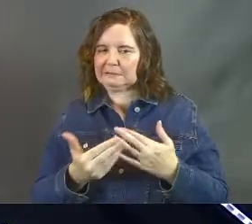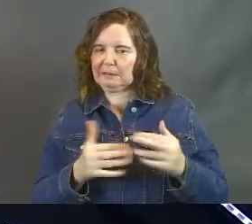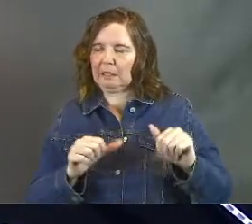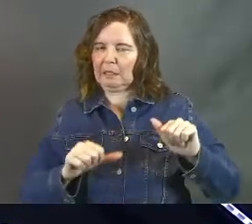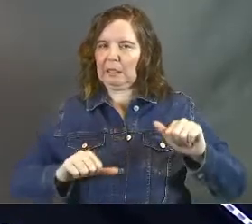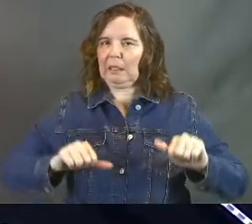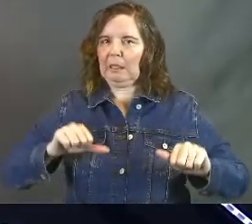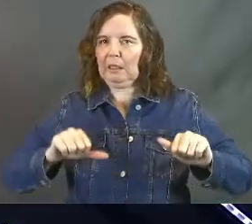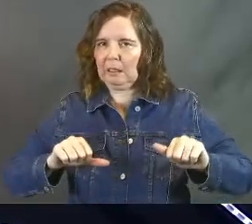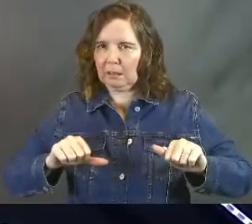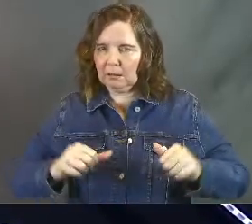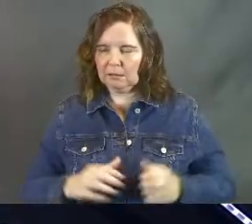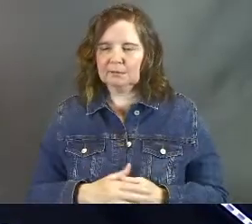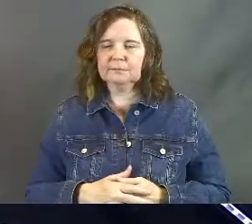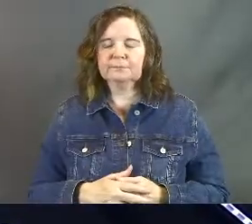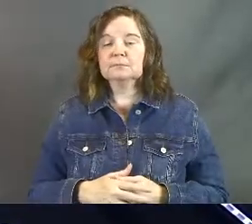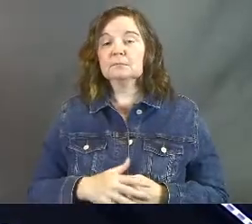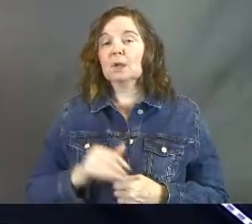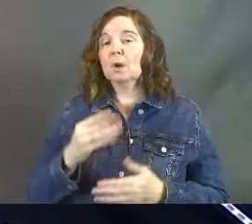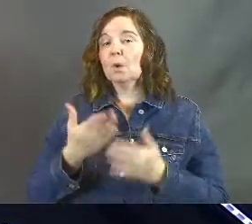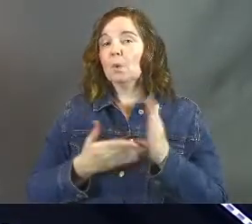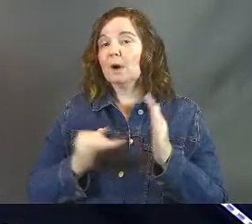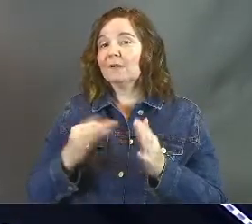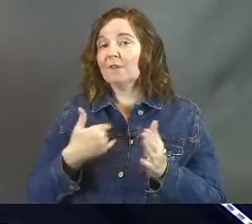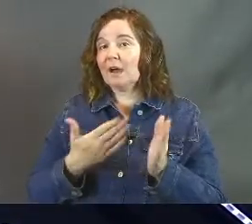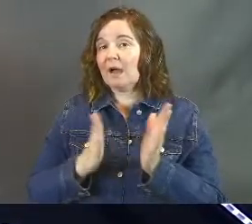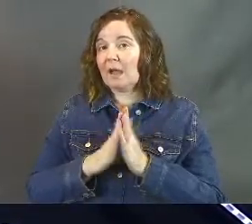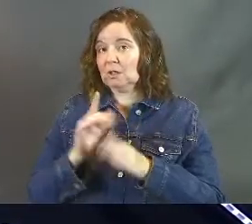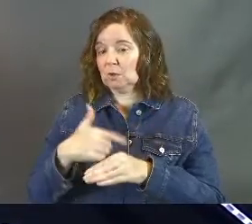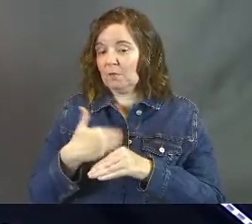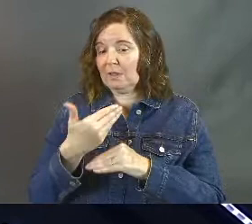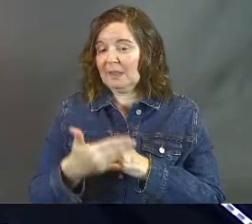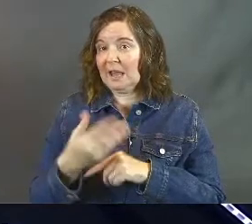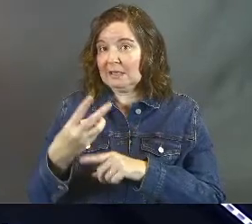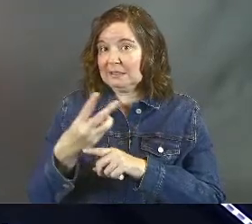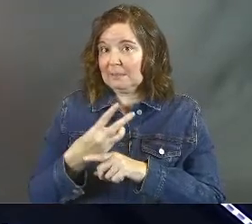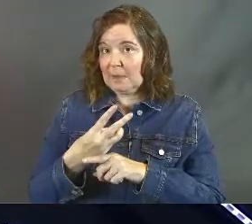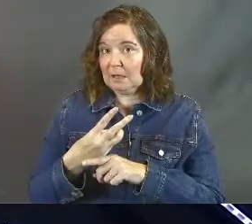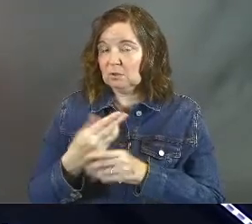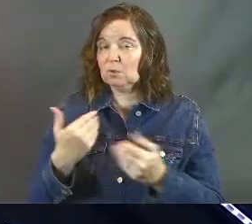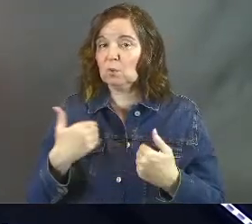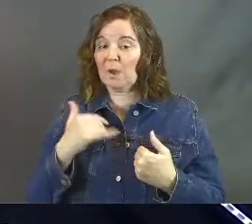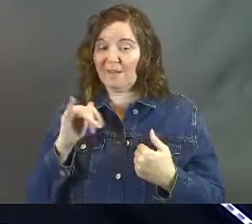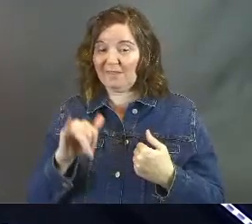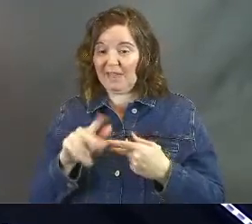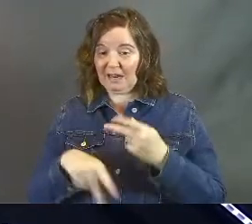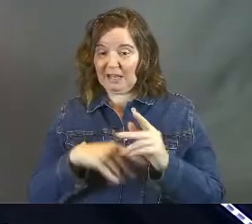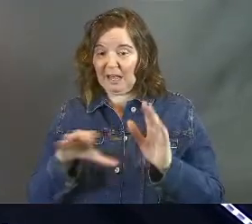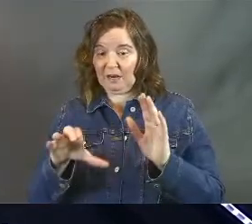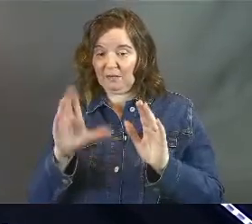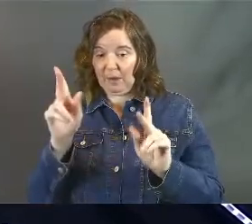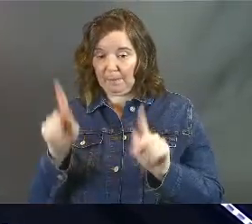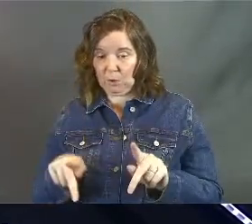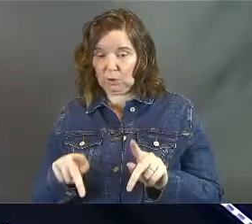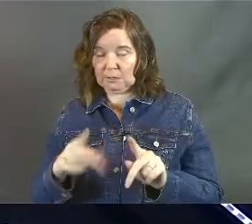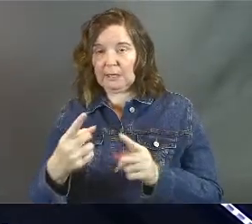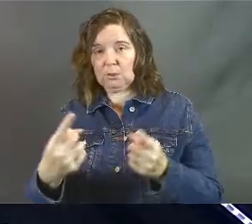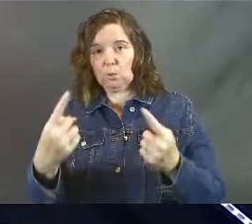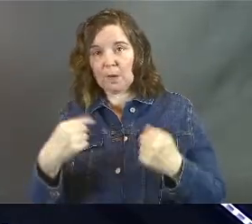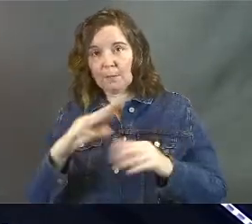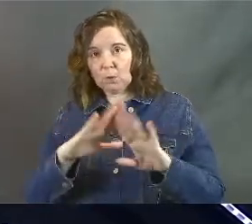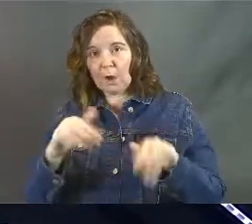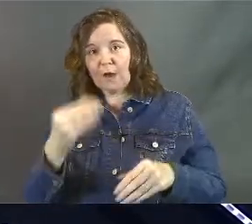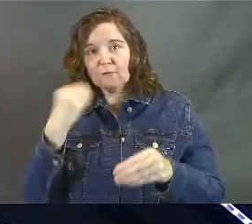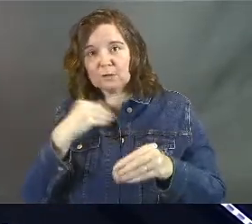around. What if I asked you for the next 6 months to have that kind of a person over to your house for